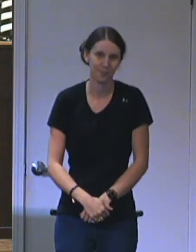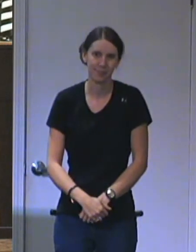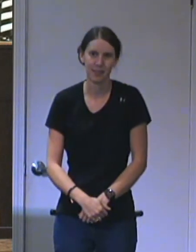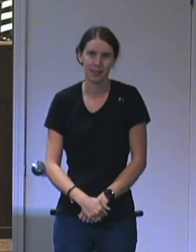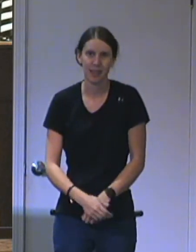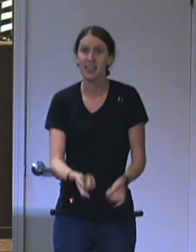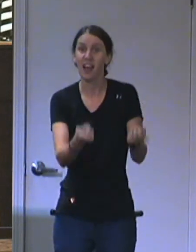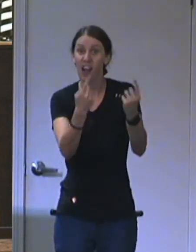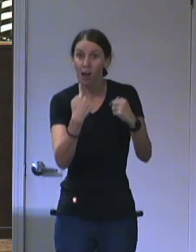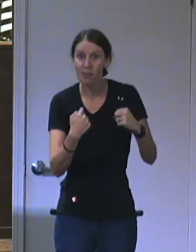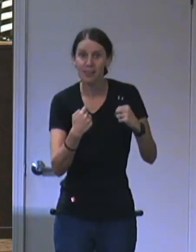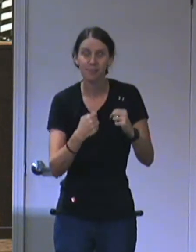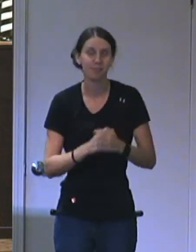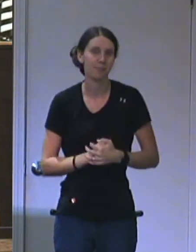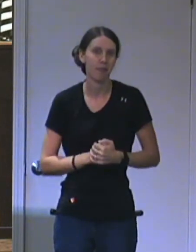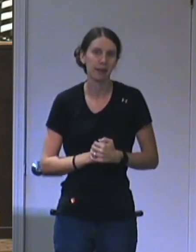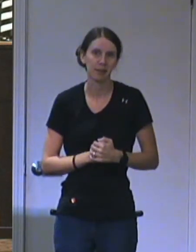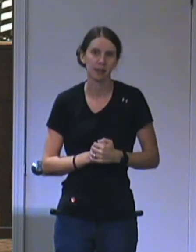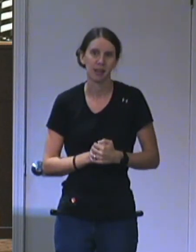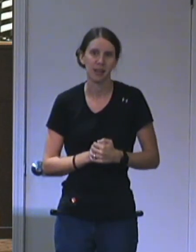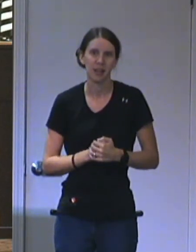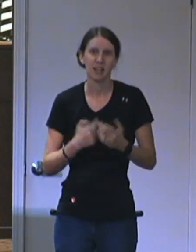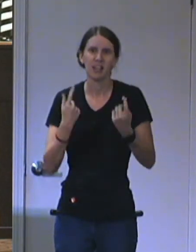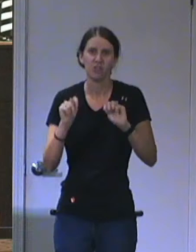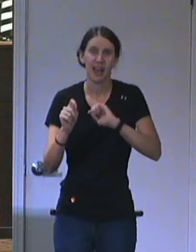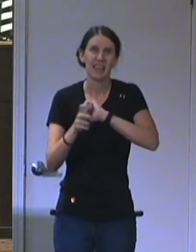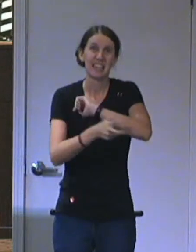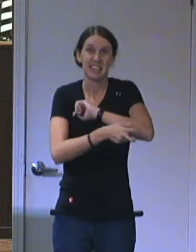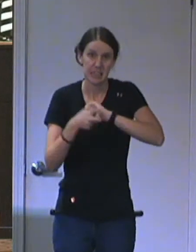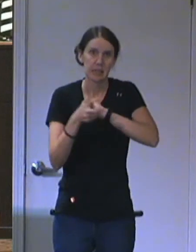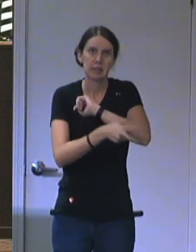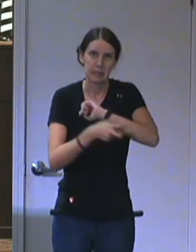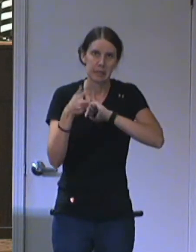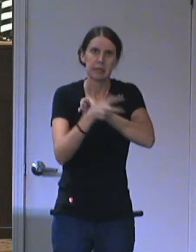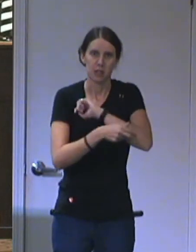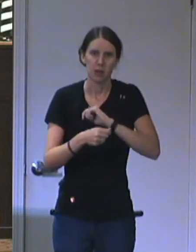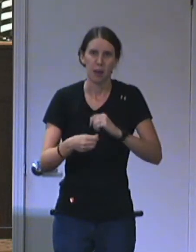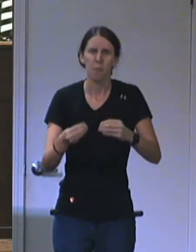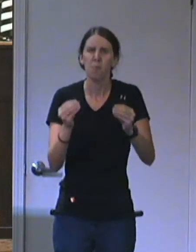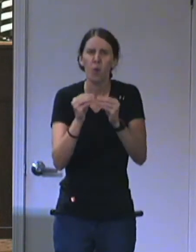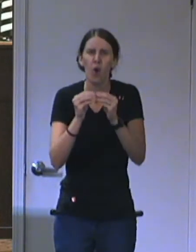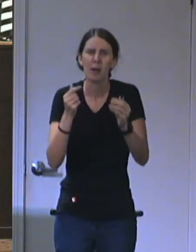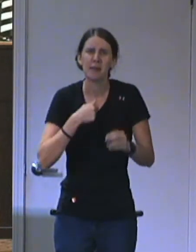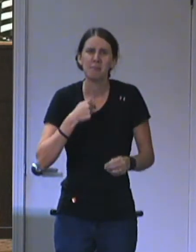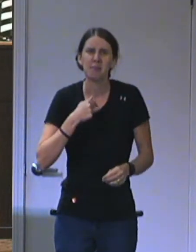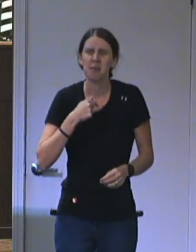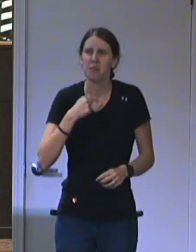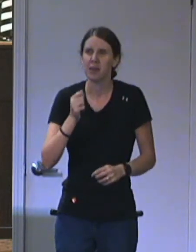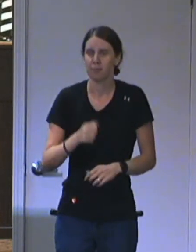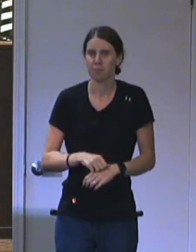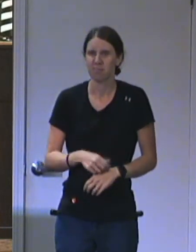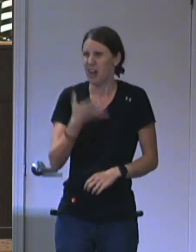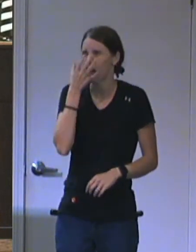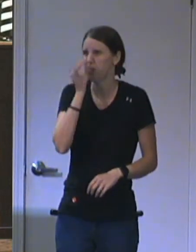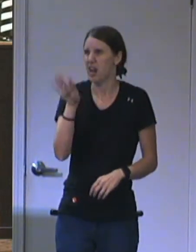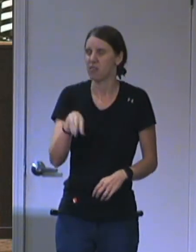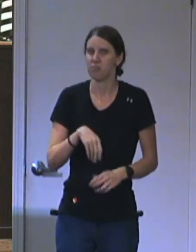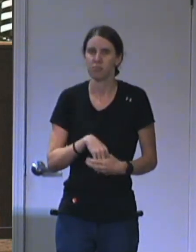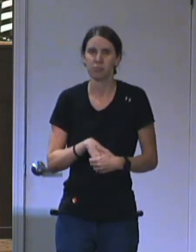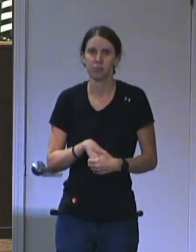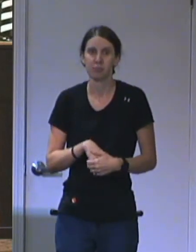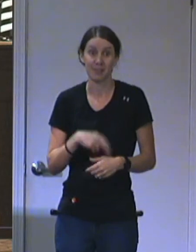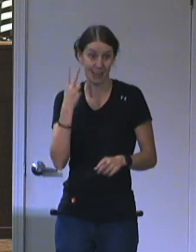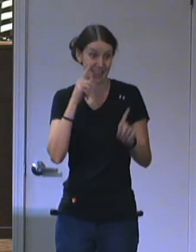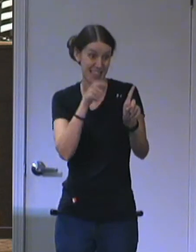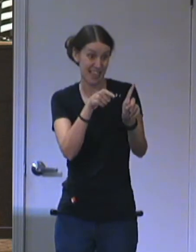They come in and they try to take and take and take. They don't care what it is. If it's